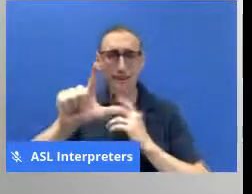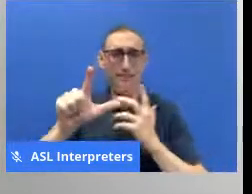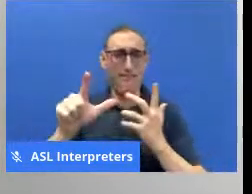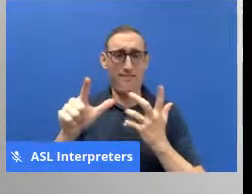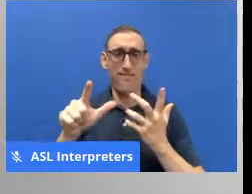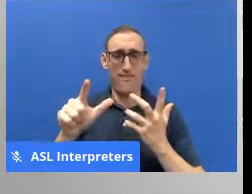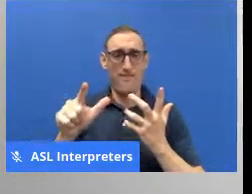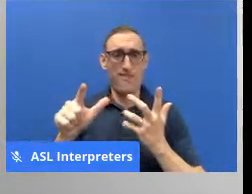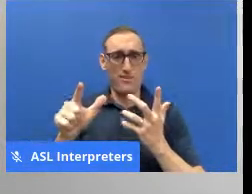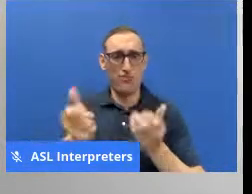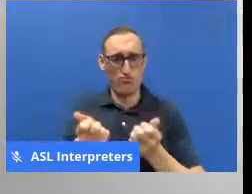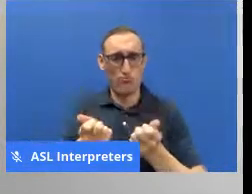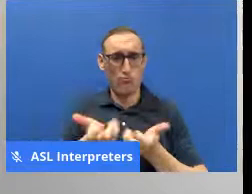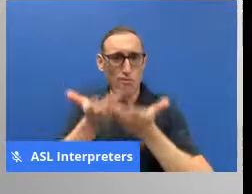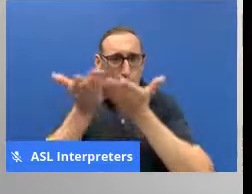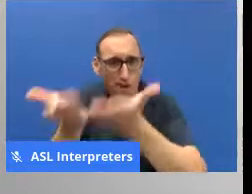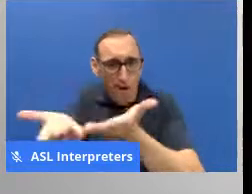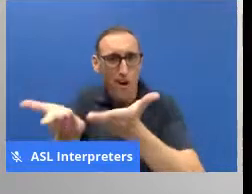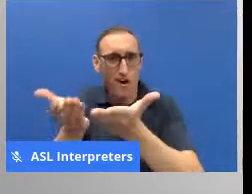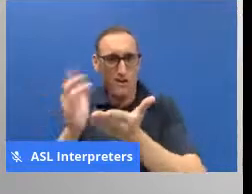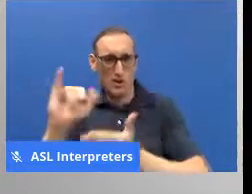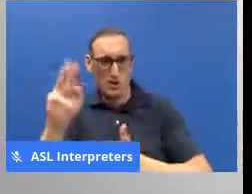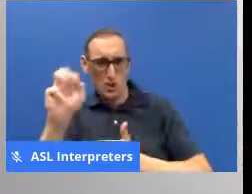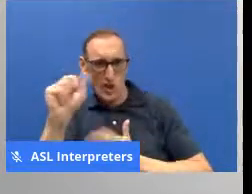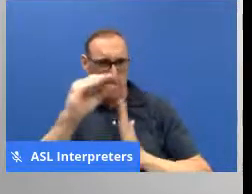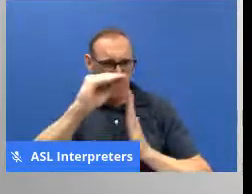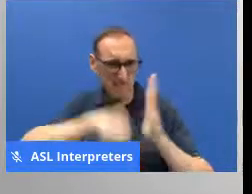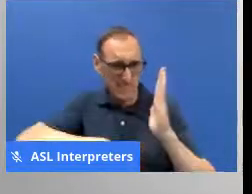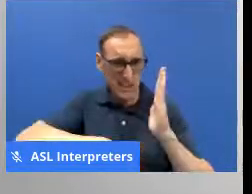fill in that template. So.